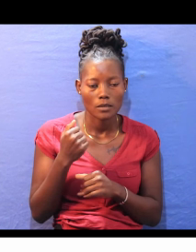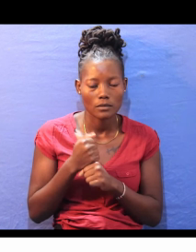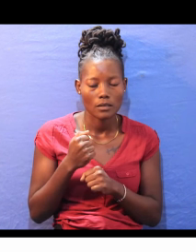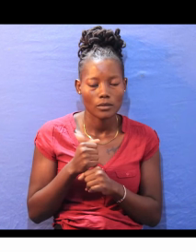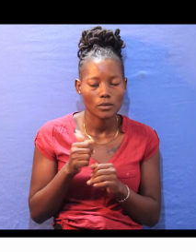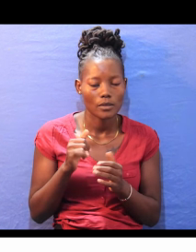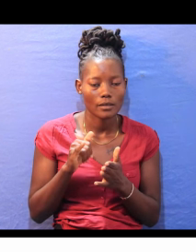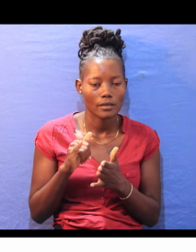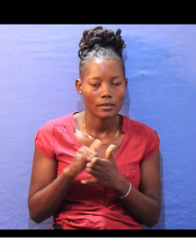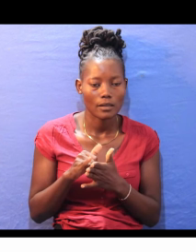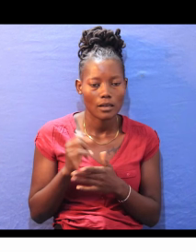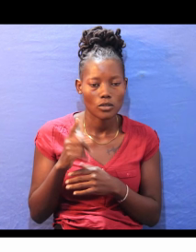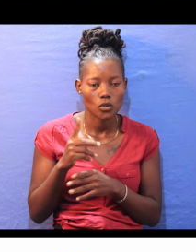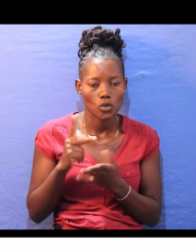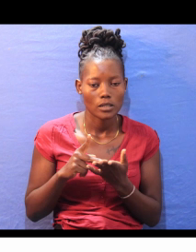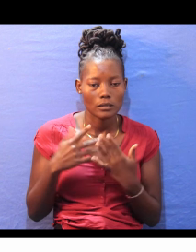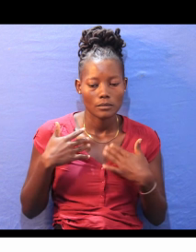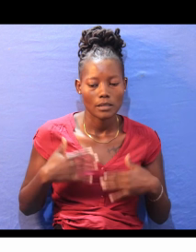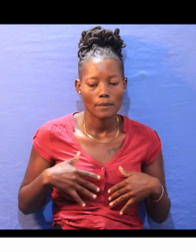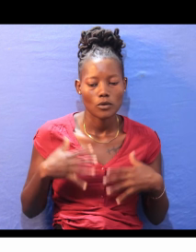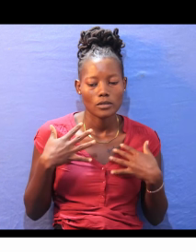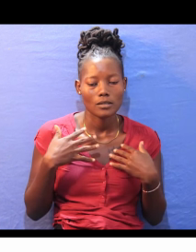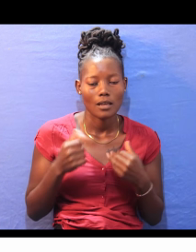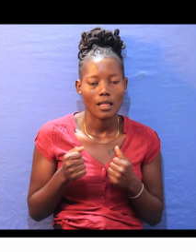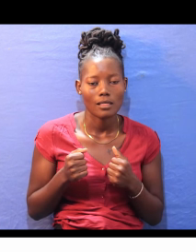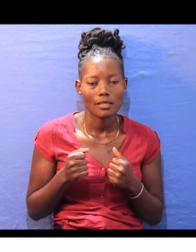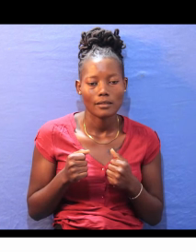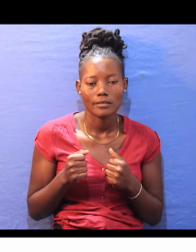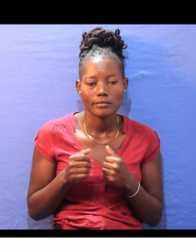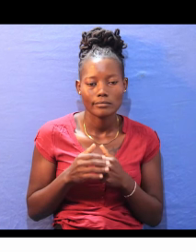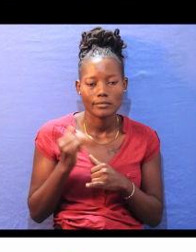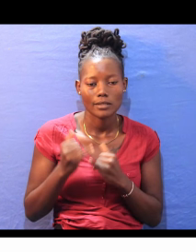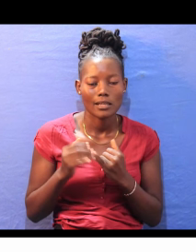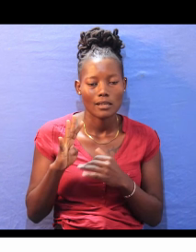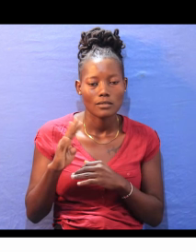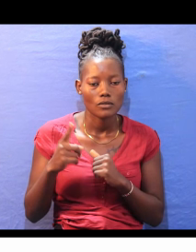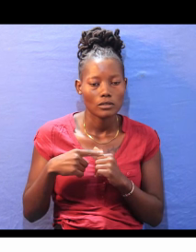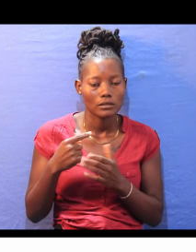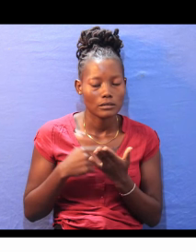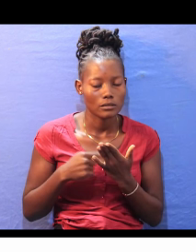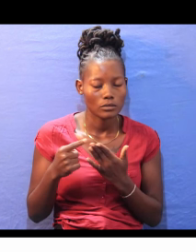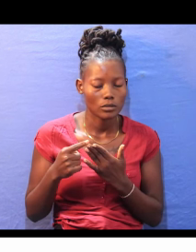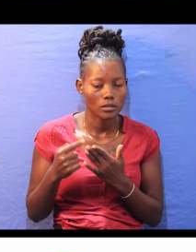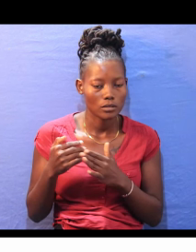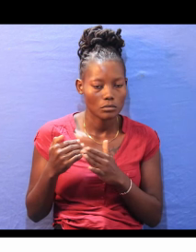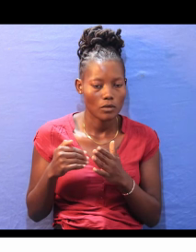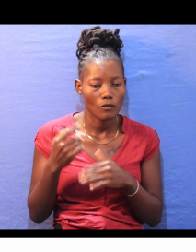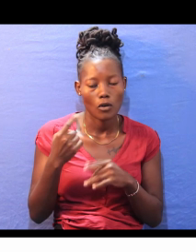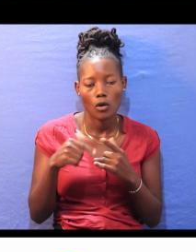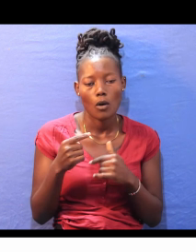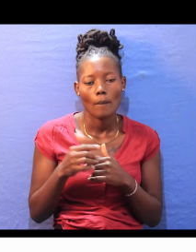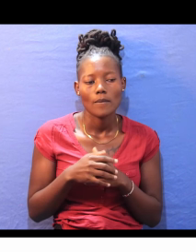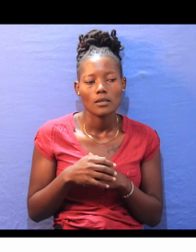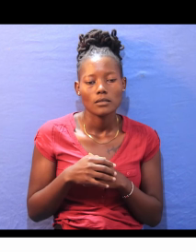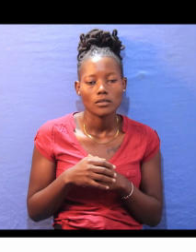that to keep the body healthy in that last 4 to 6 weeks, 3 to 6 weeks before competition.